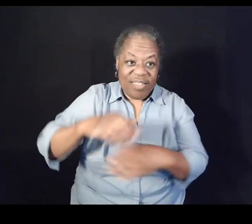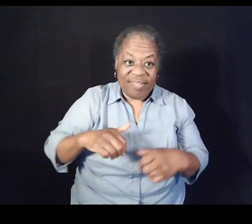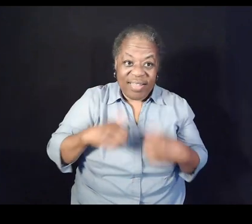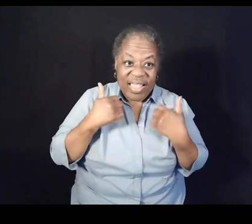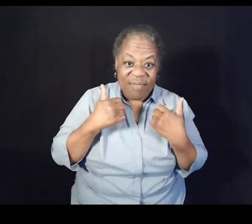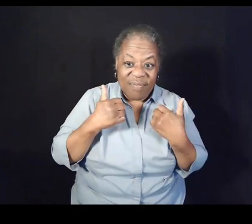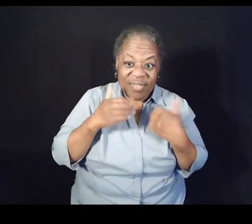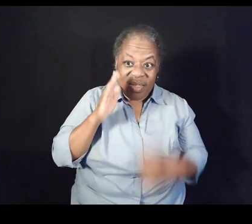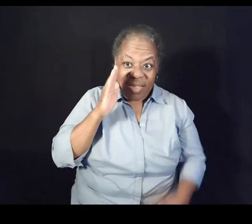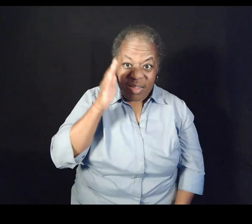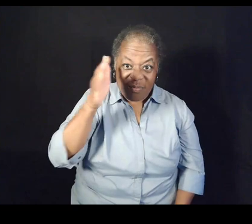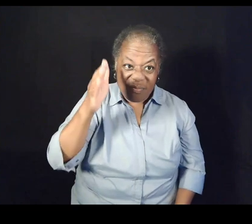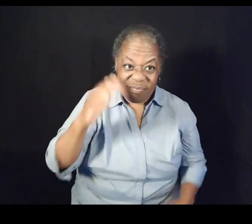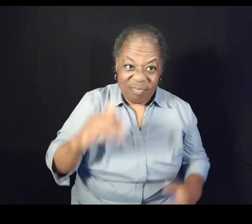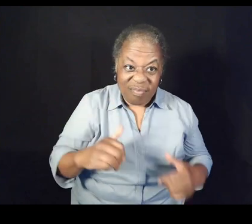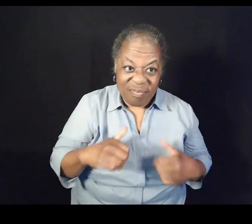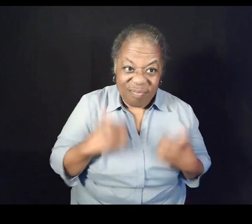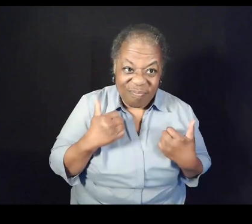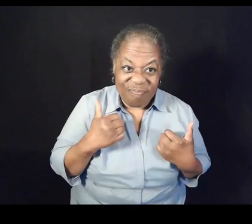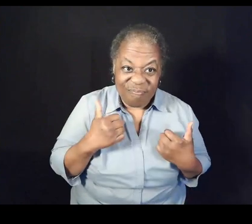come.